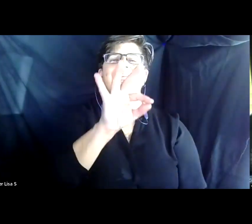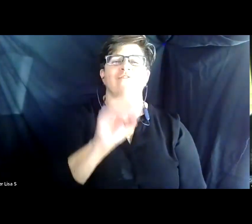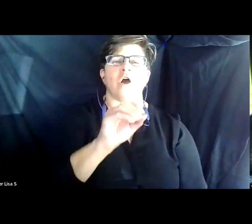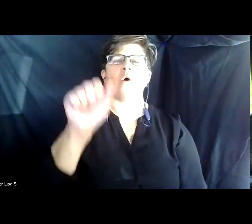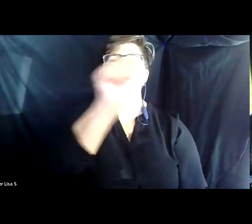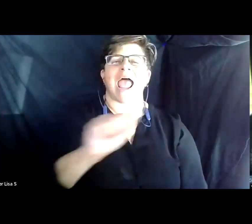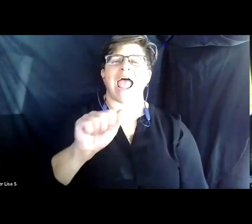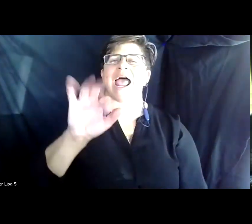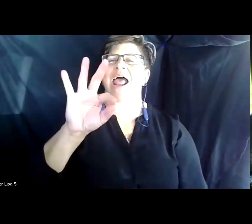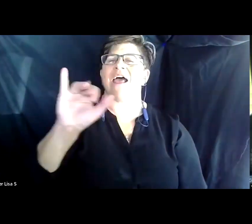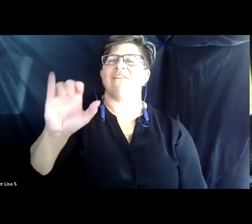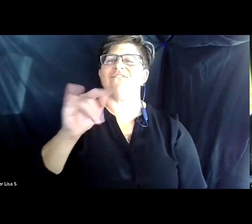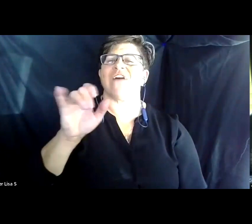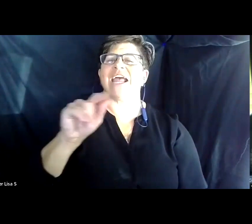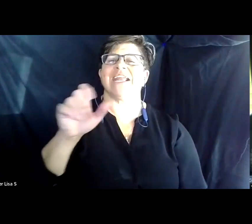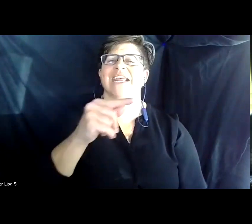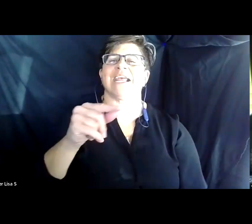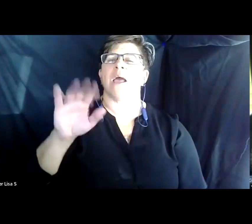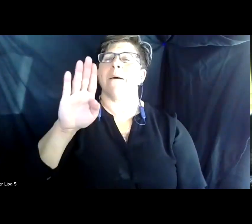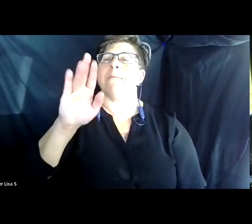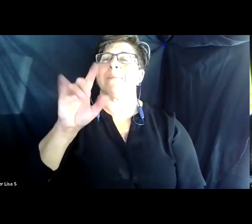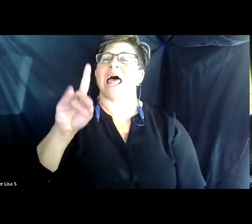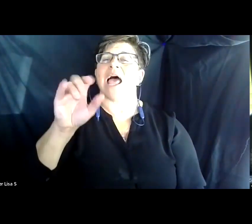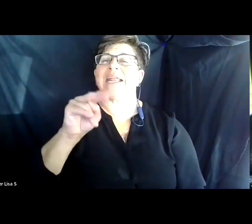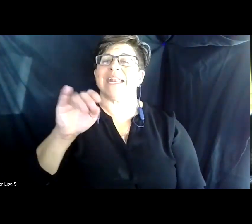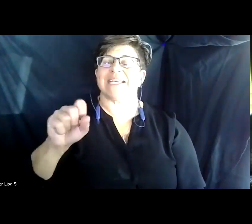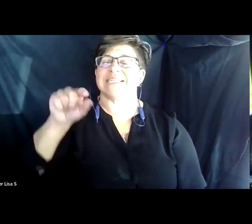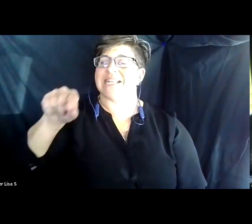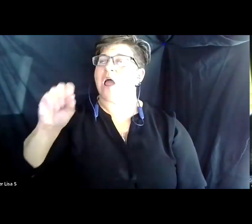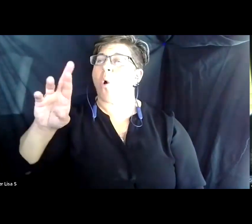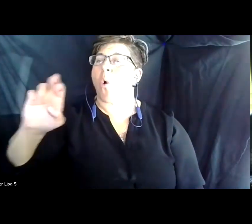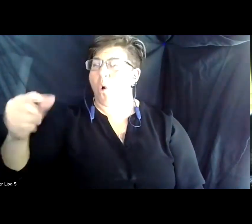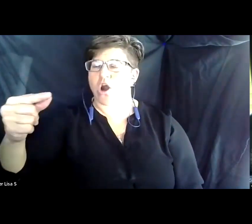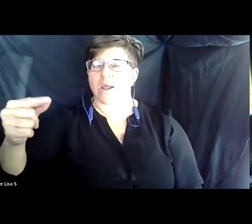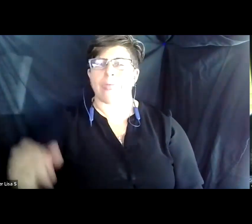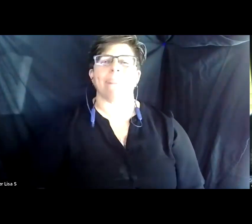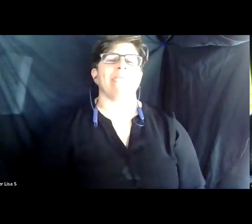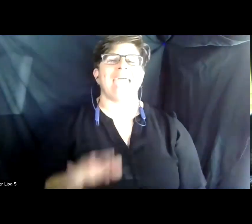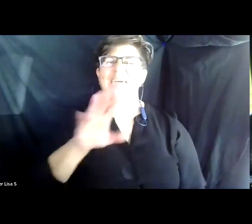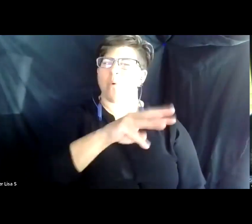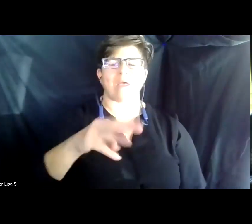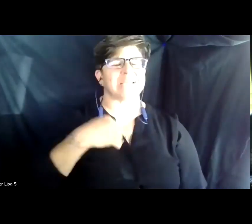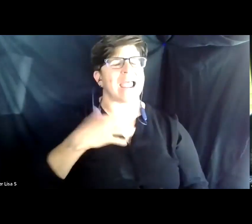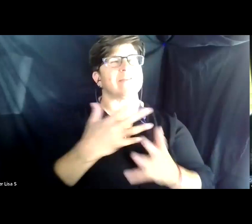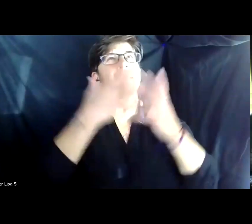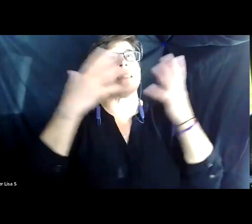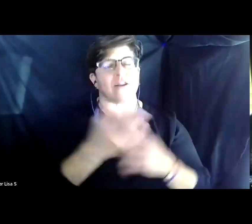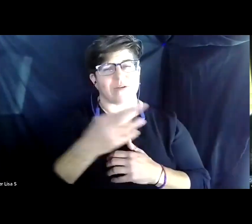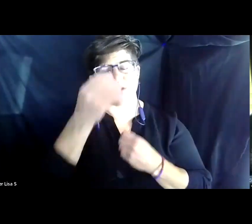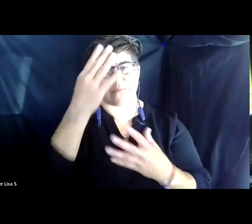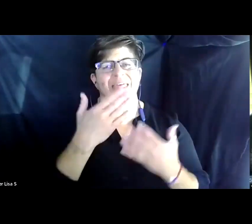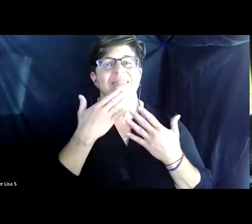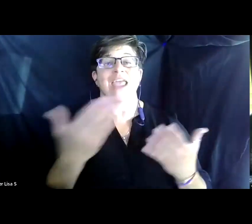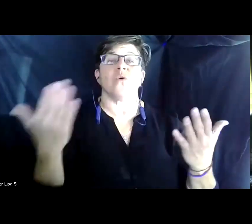info@fightingblindness.org. And our website, fightingblindness.org, has a ton of resources and information. Thank you again for joining us today. We look